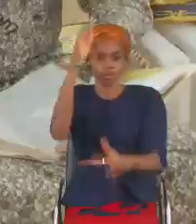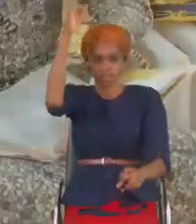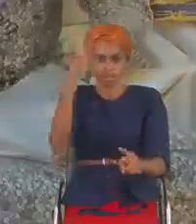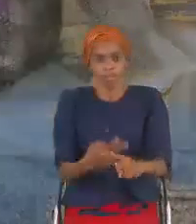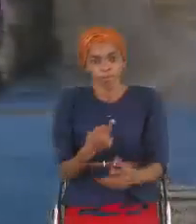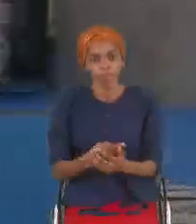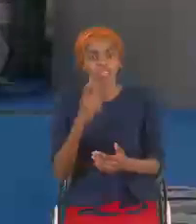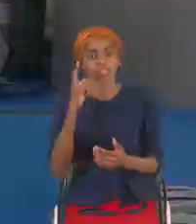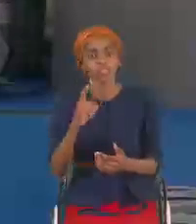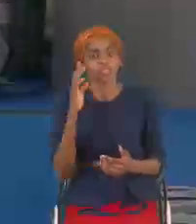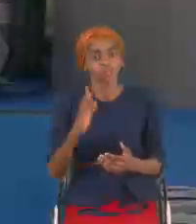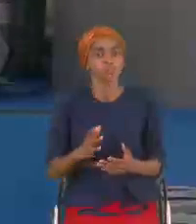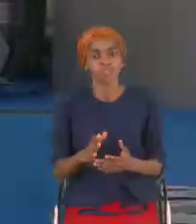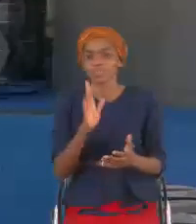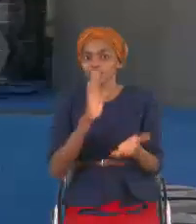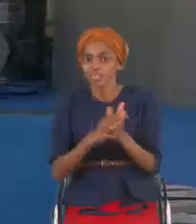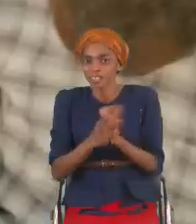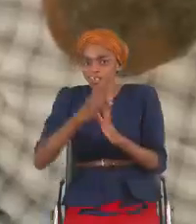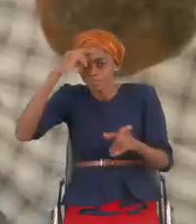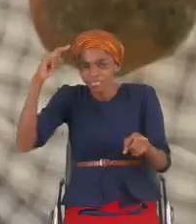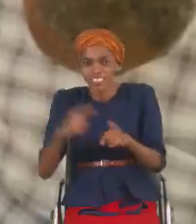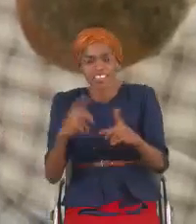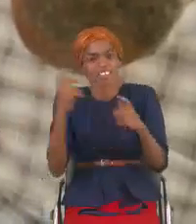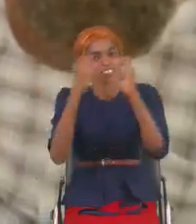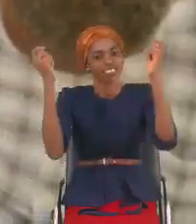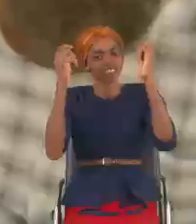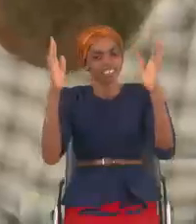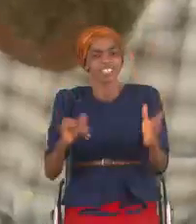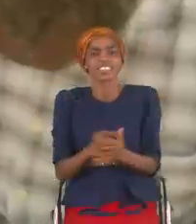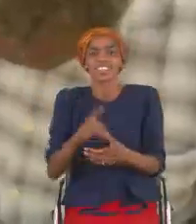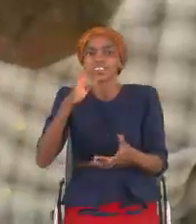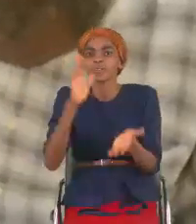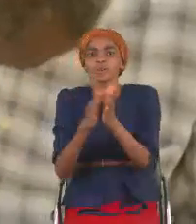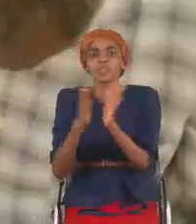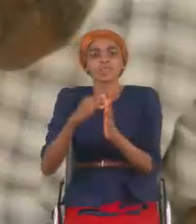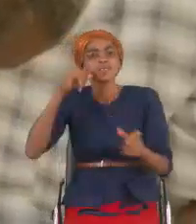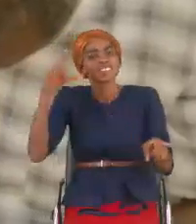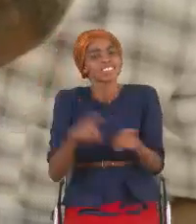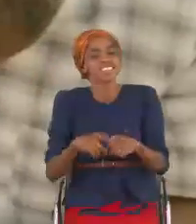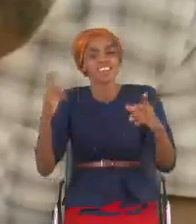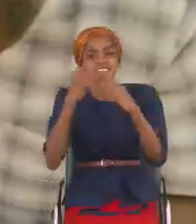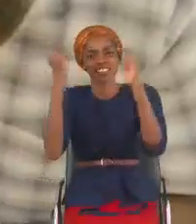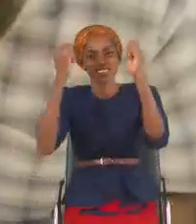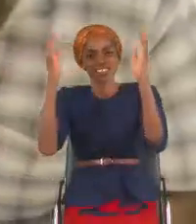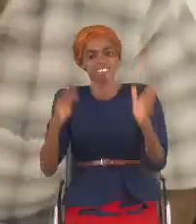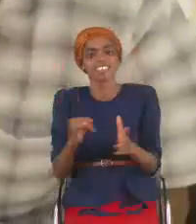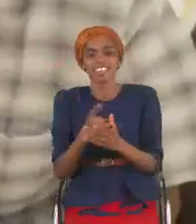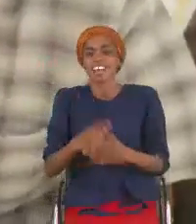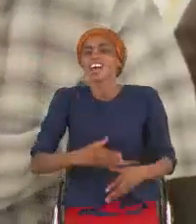You'll be Brother Victor. You'll be Sister Victoria. Give a